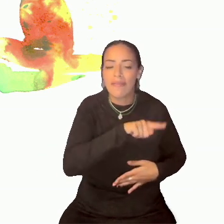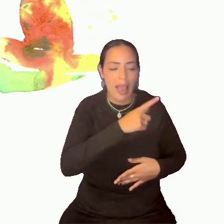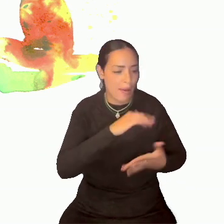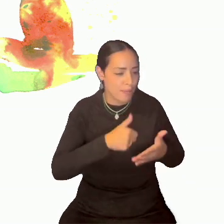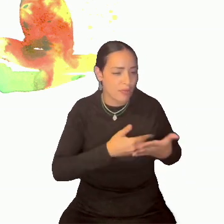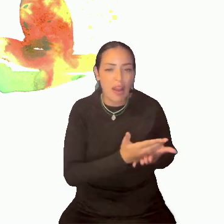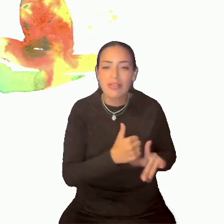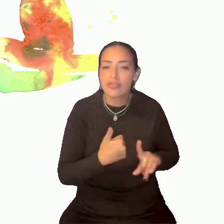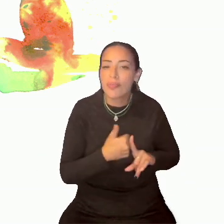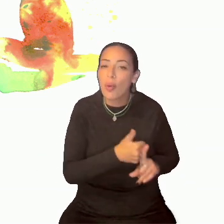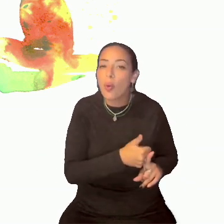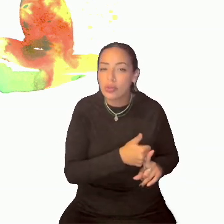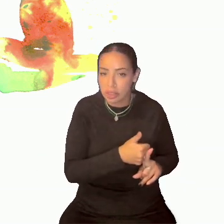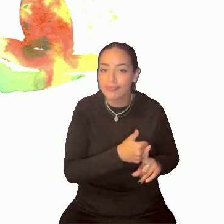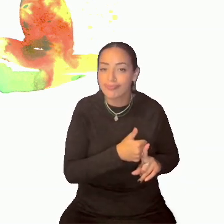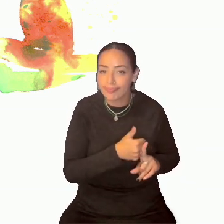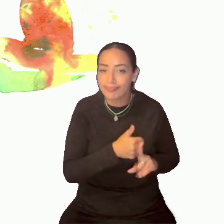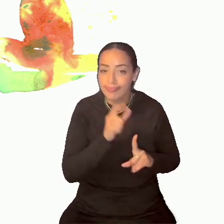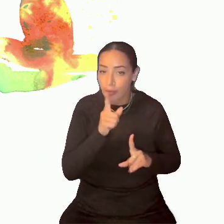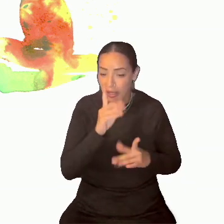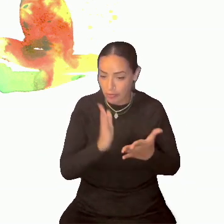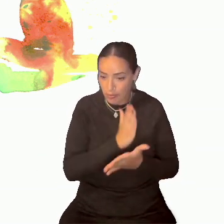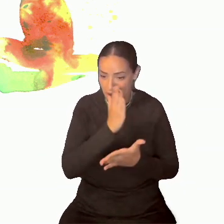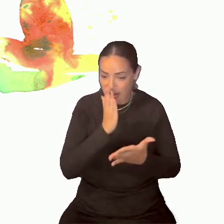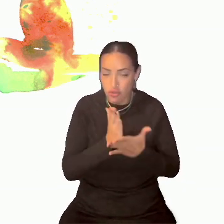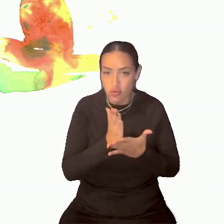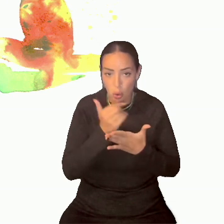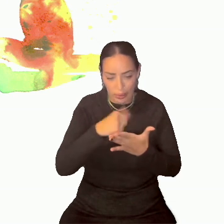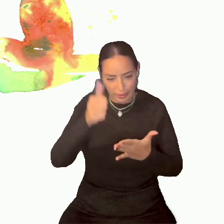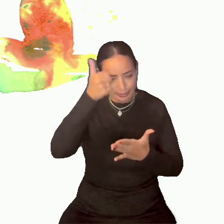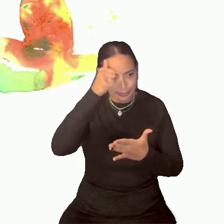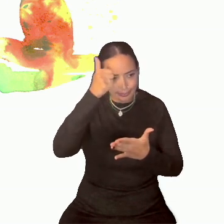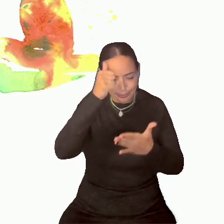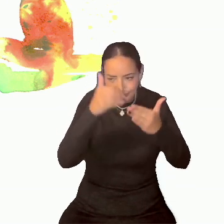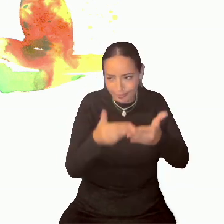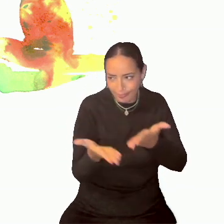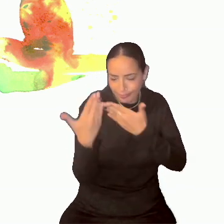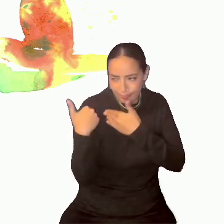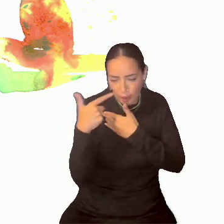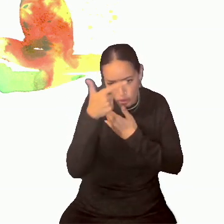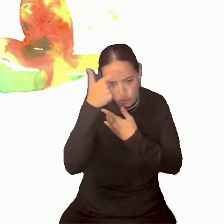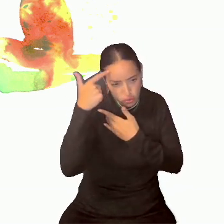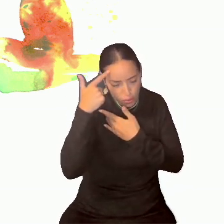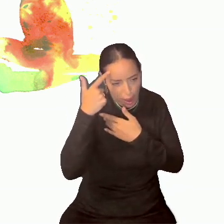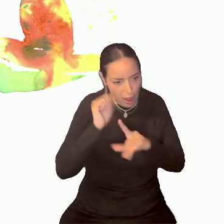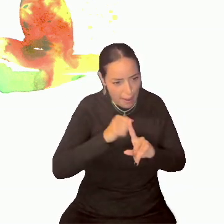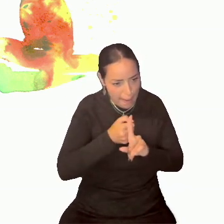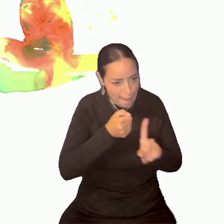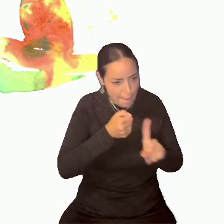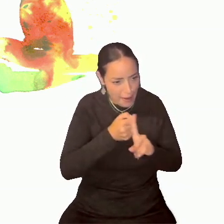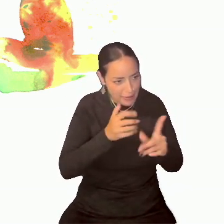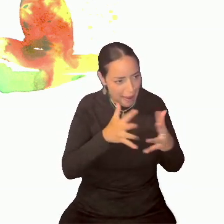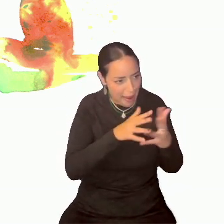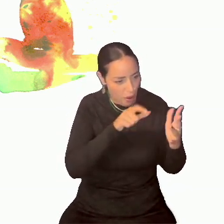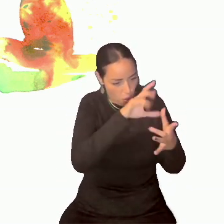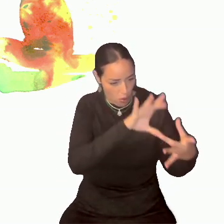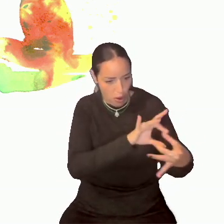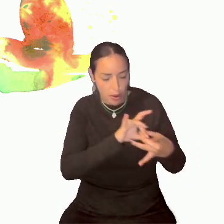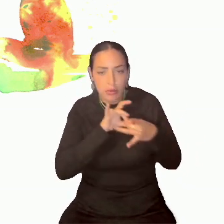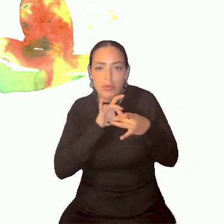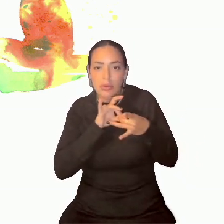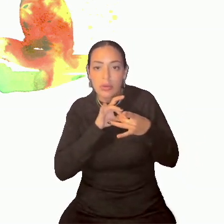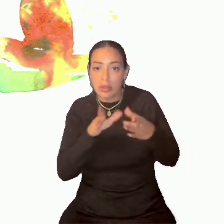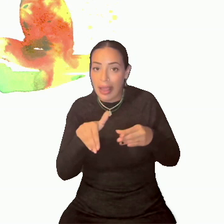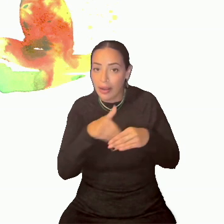these processes, so long as we account for the ways in which trauma might impact on how someone can engage. So this includes